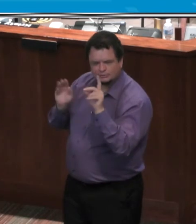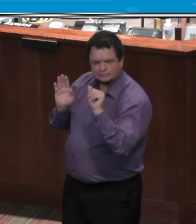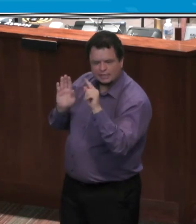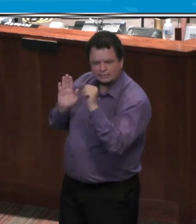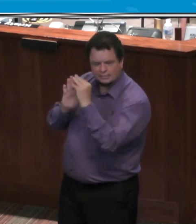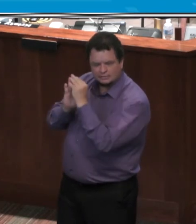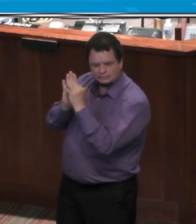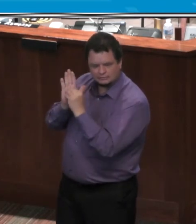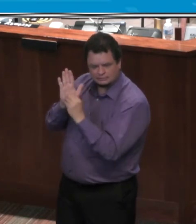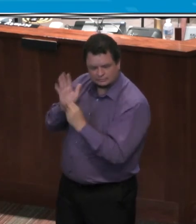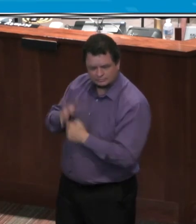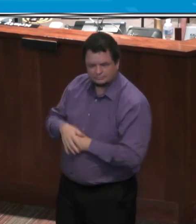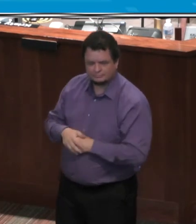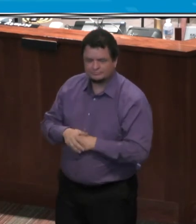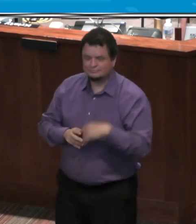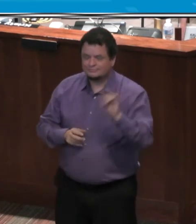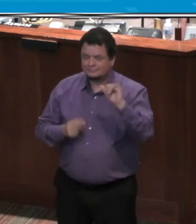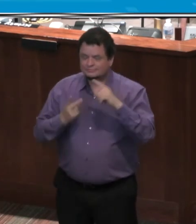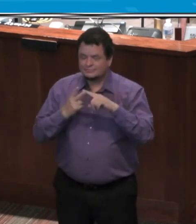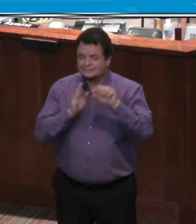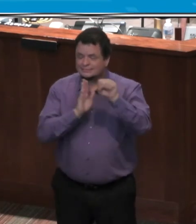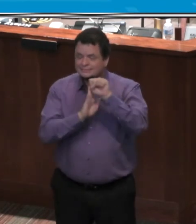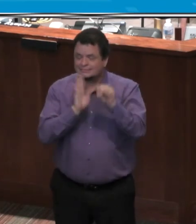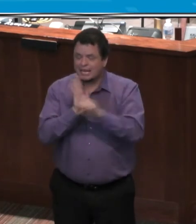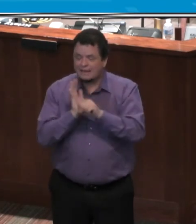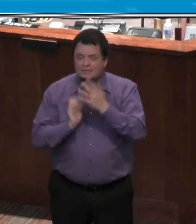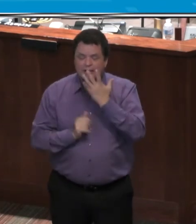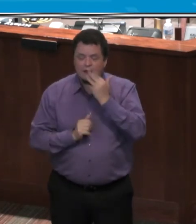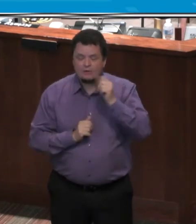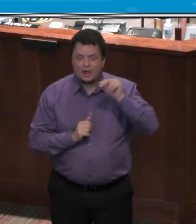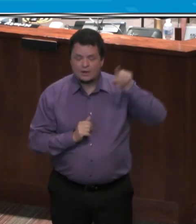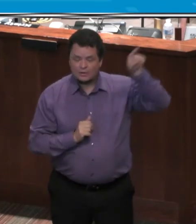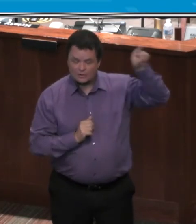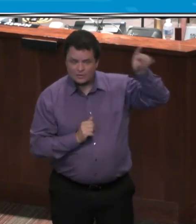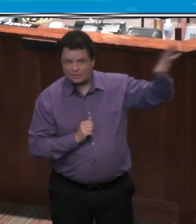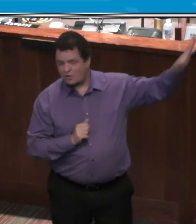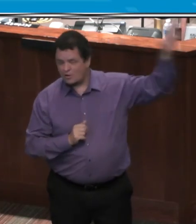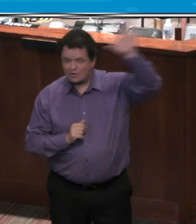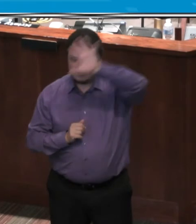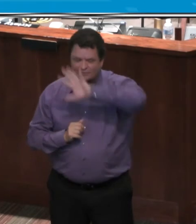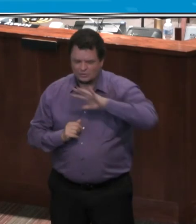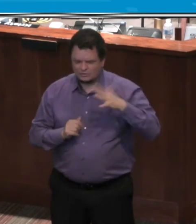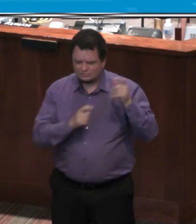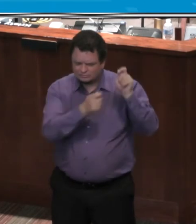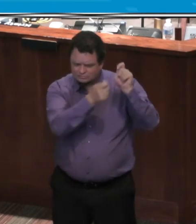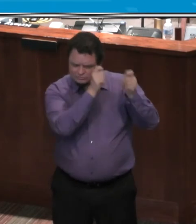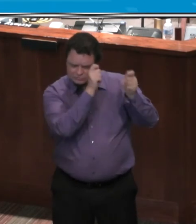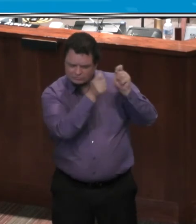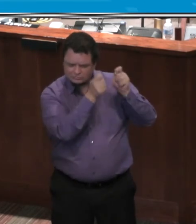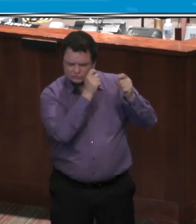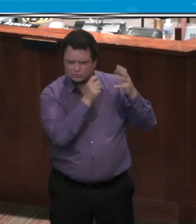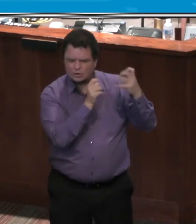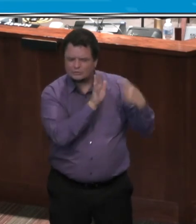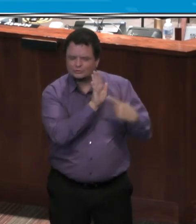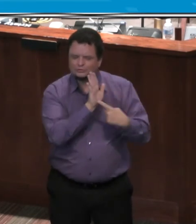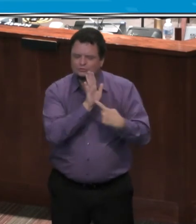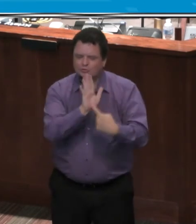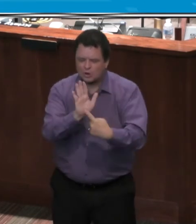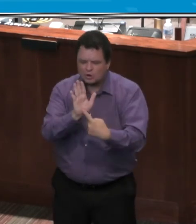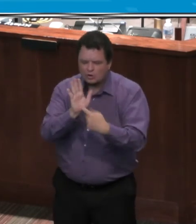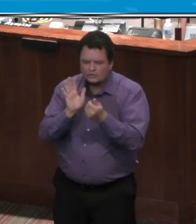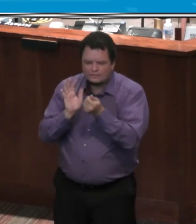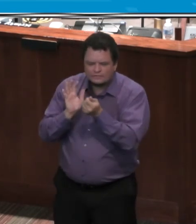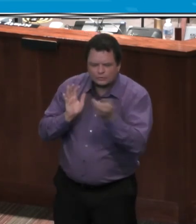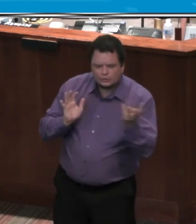of refines the metrics associated with Protect Our Neighbors and Safer at Home, we'll be able to display a top page that gives you those metrics at a glance